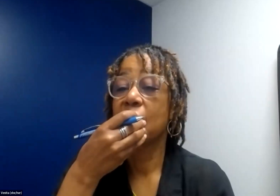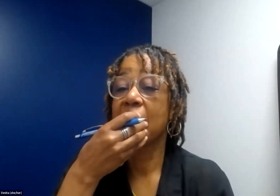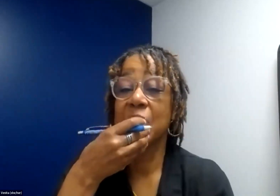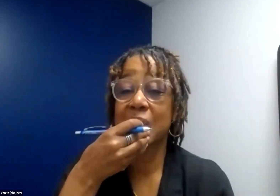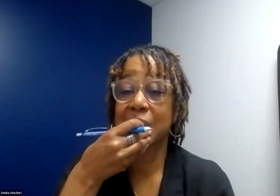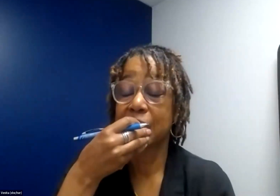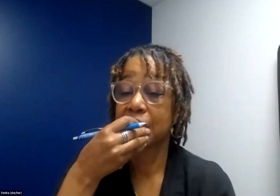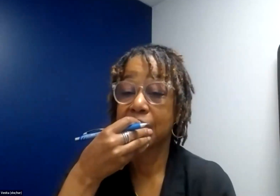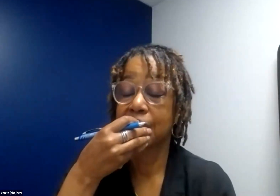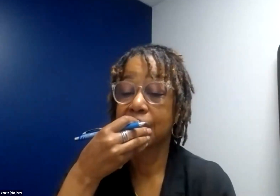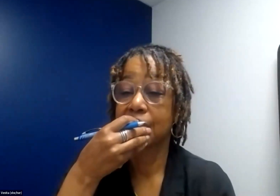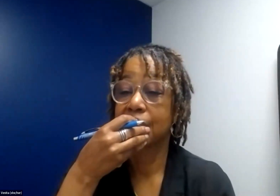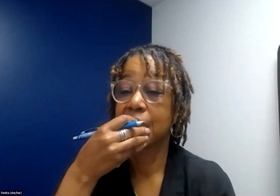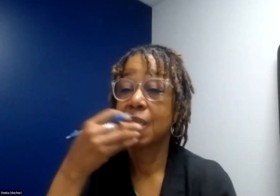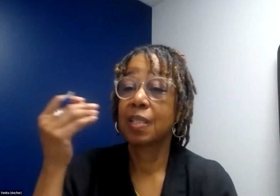Wow.